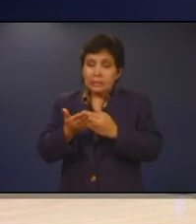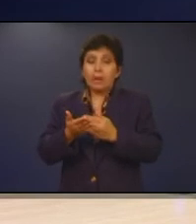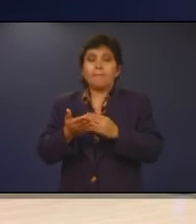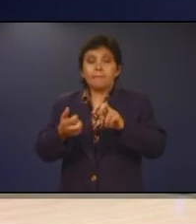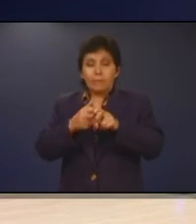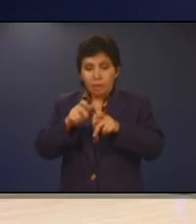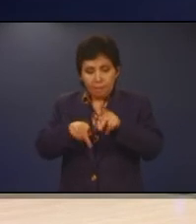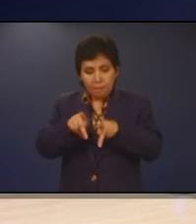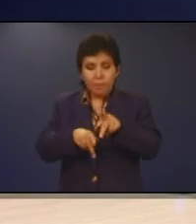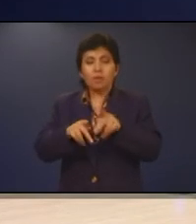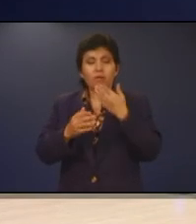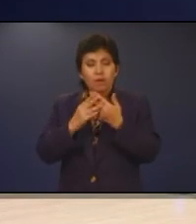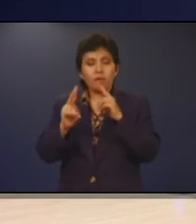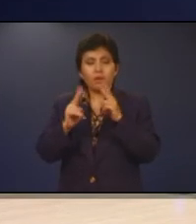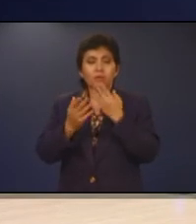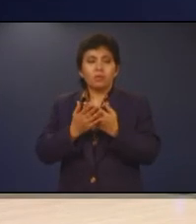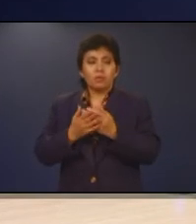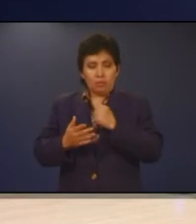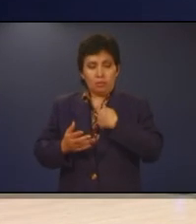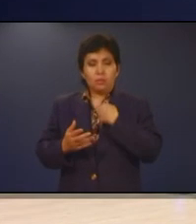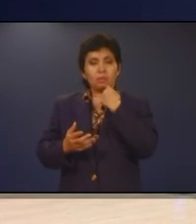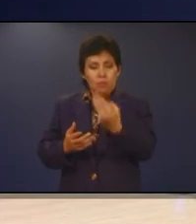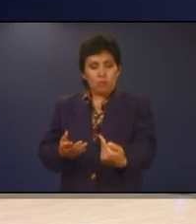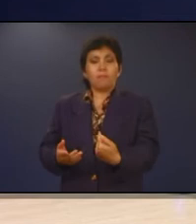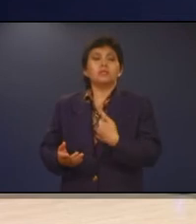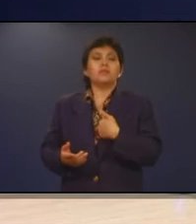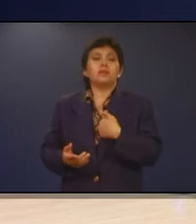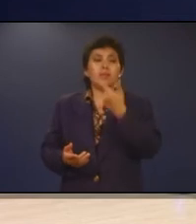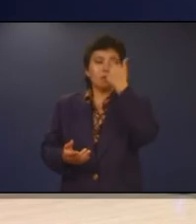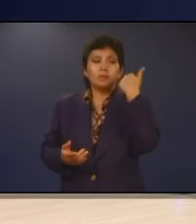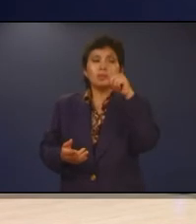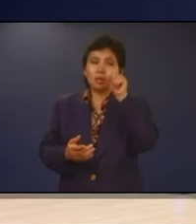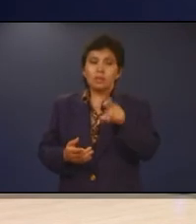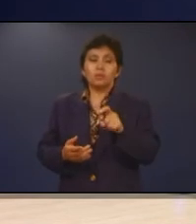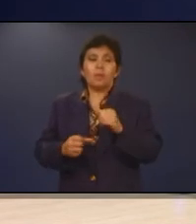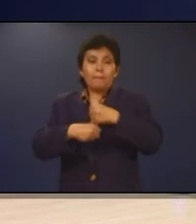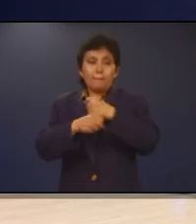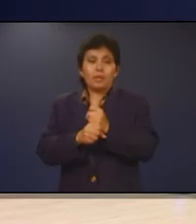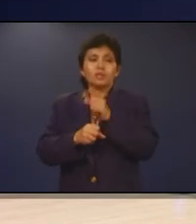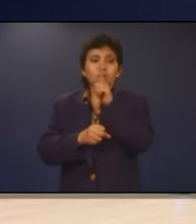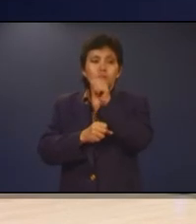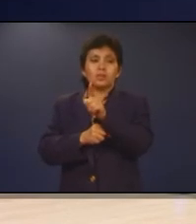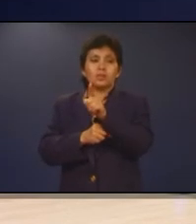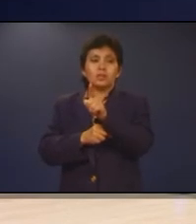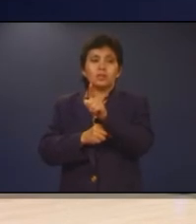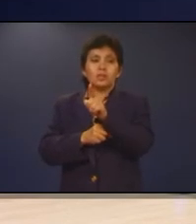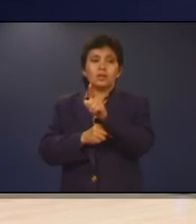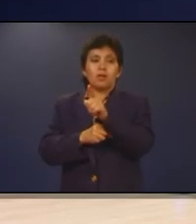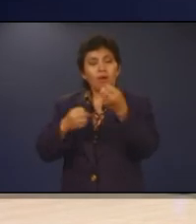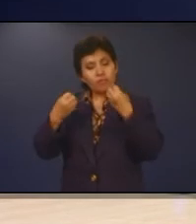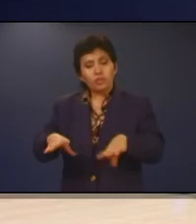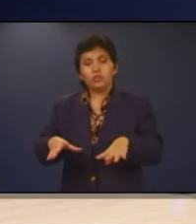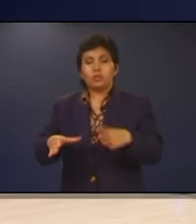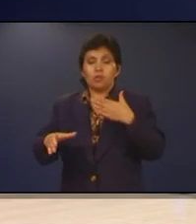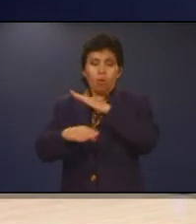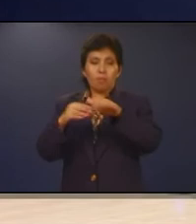high self-efficacy, I would say that to myself because I need to make sure that I do things well and